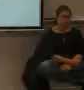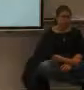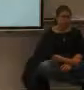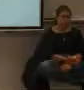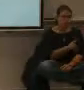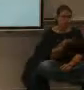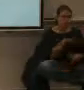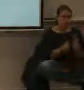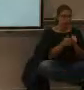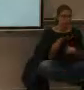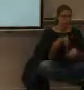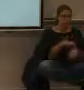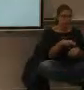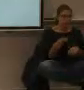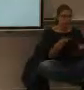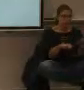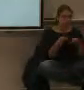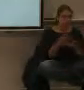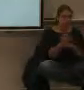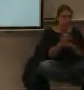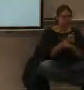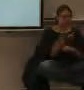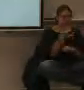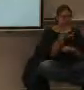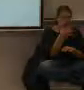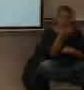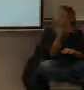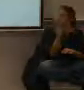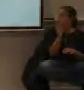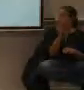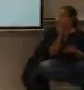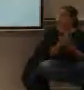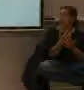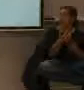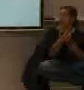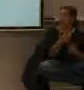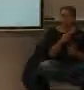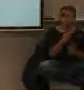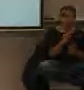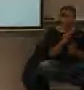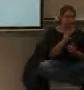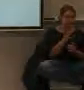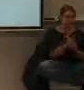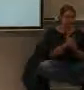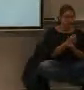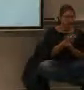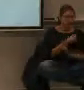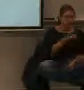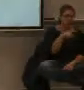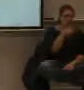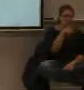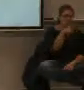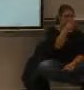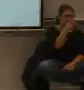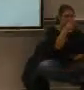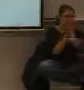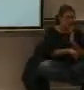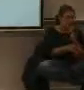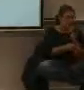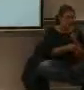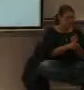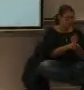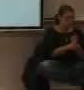One of the most common chemicals that's used agriculturally, so there's also a whole lot of application of pesticides.